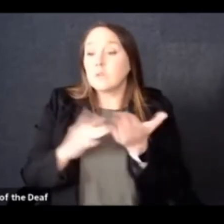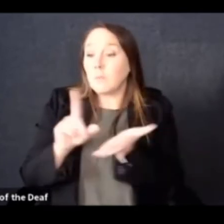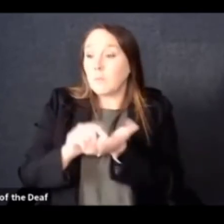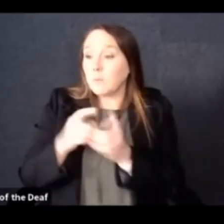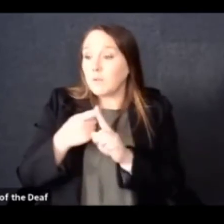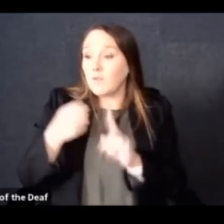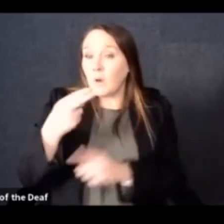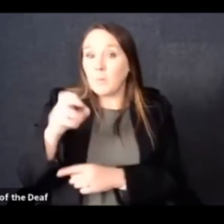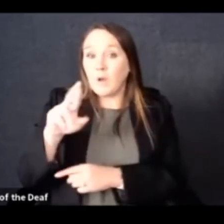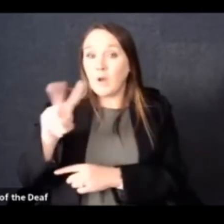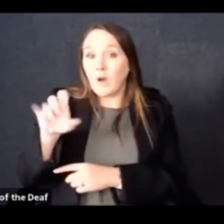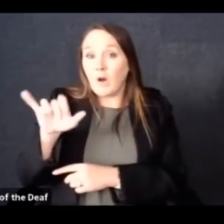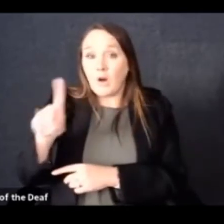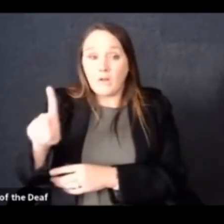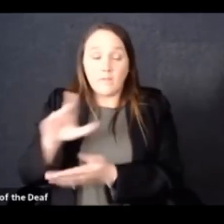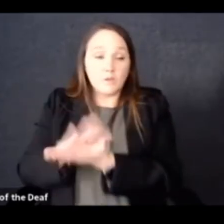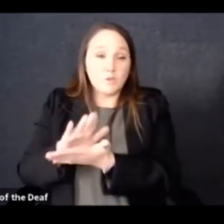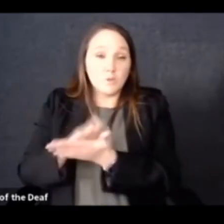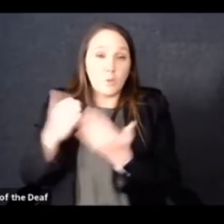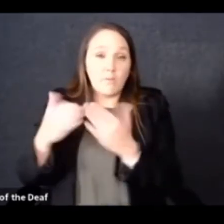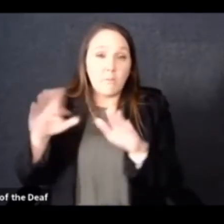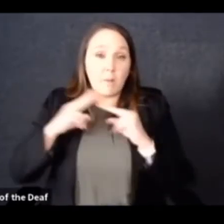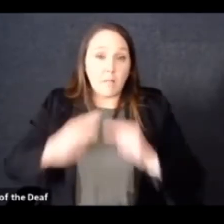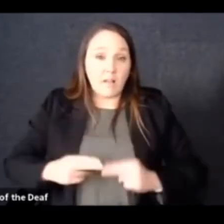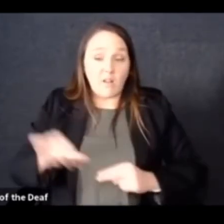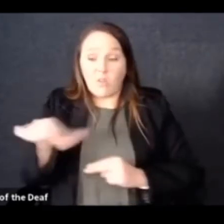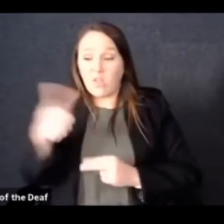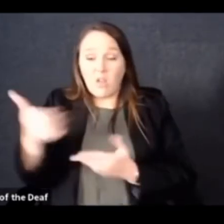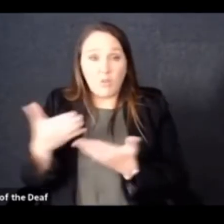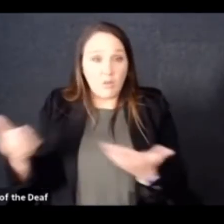Harvard School of Public Health and other places to help us